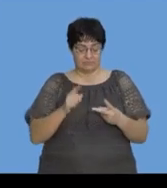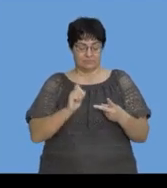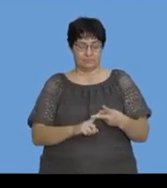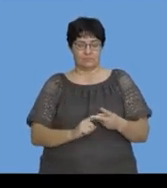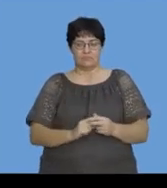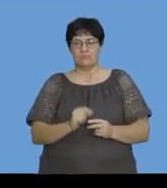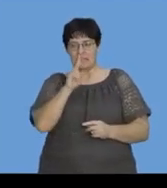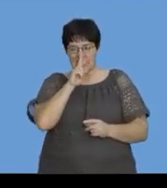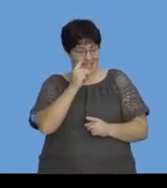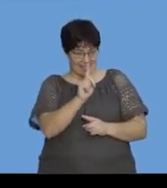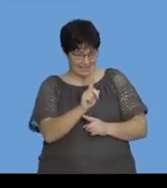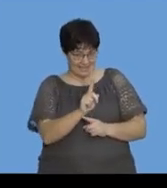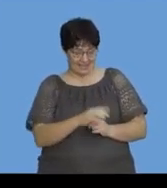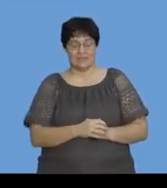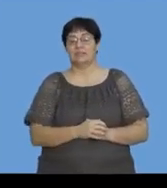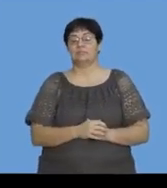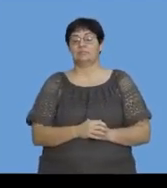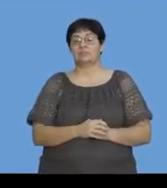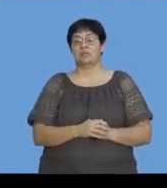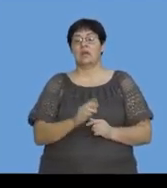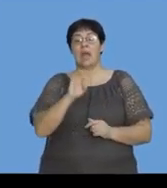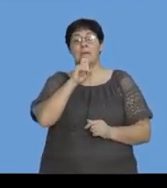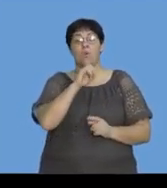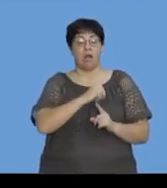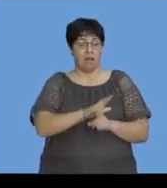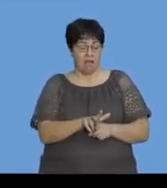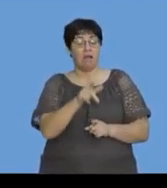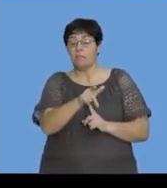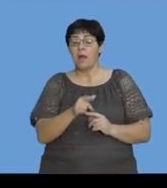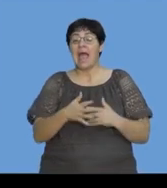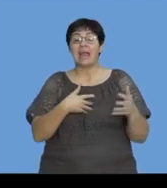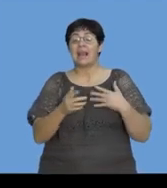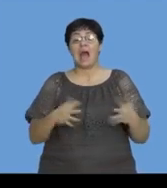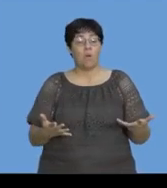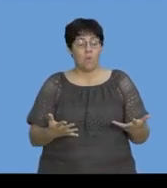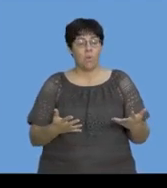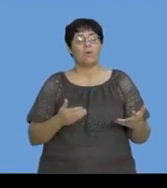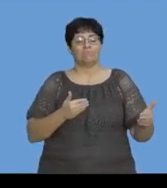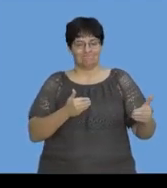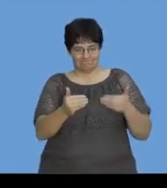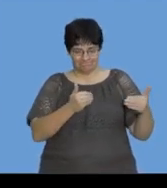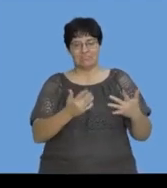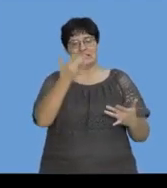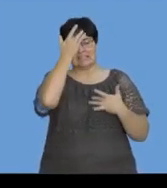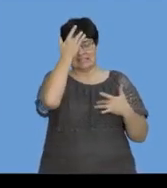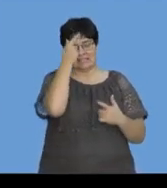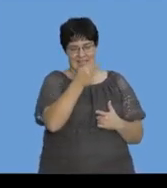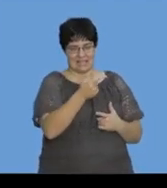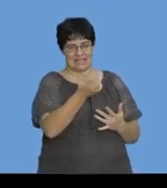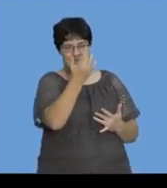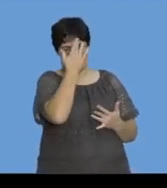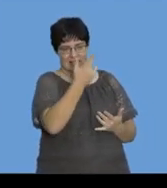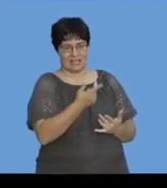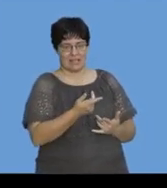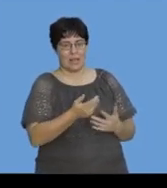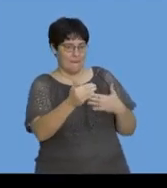Effects. All right, can you see where we're going with this? Ebola is treated by managing the symptoms